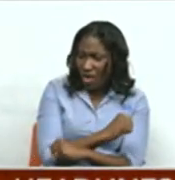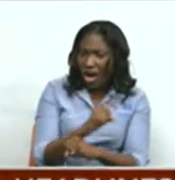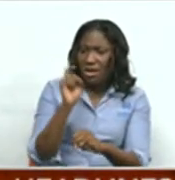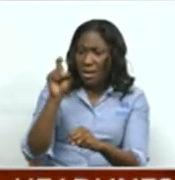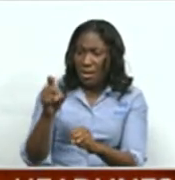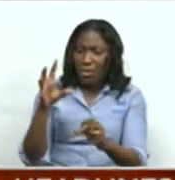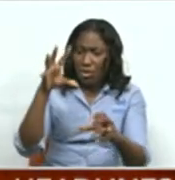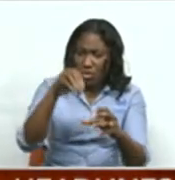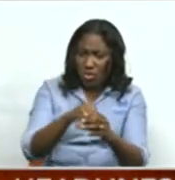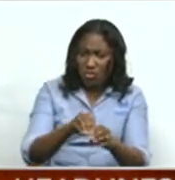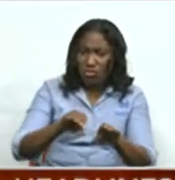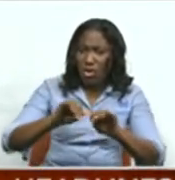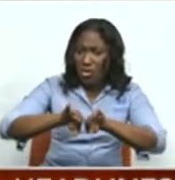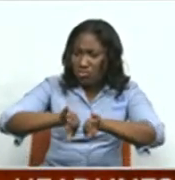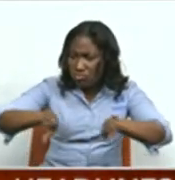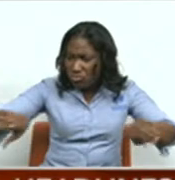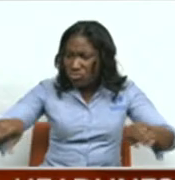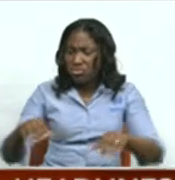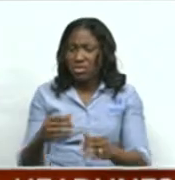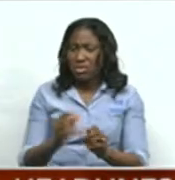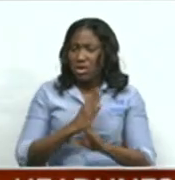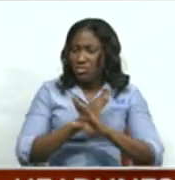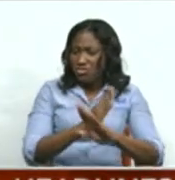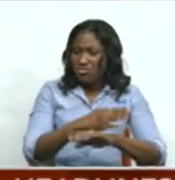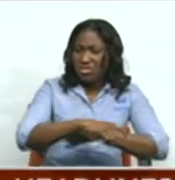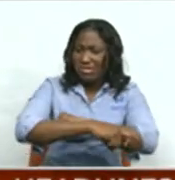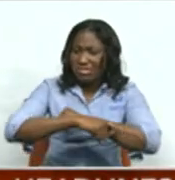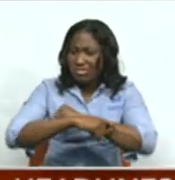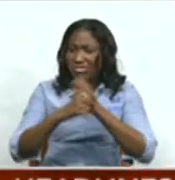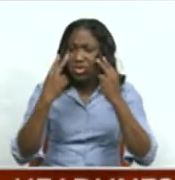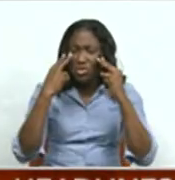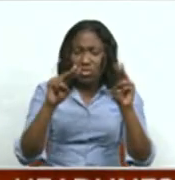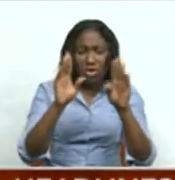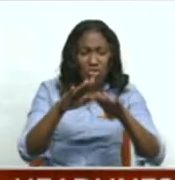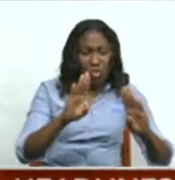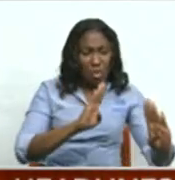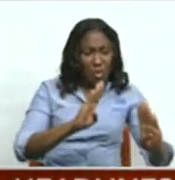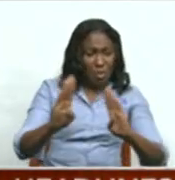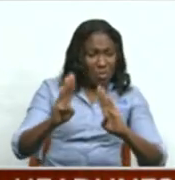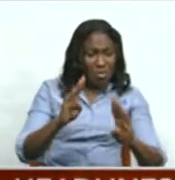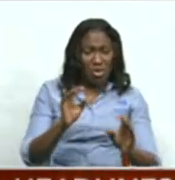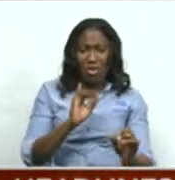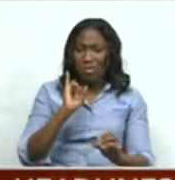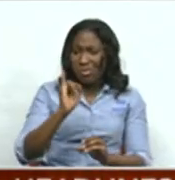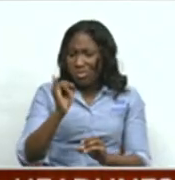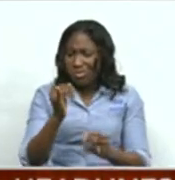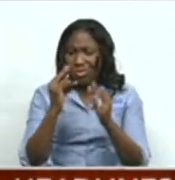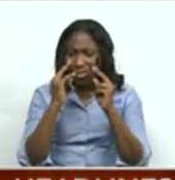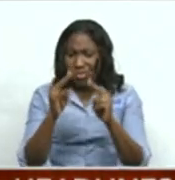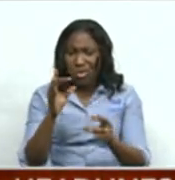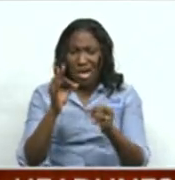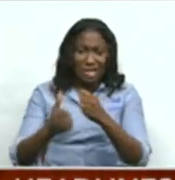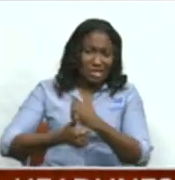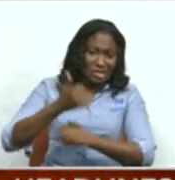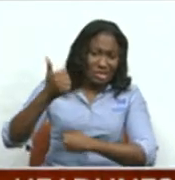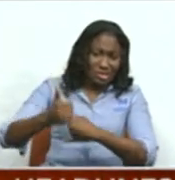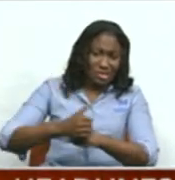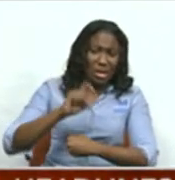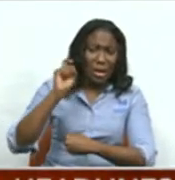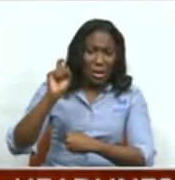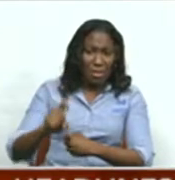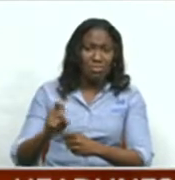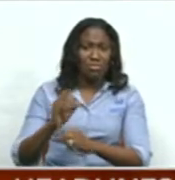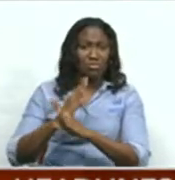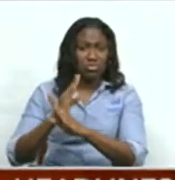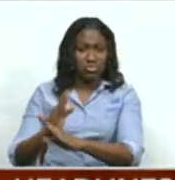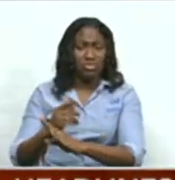to emergencies, preventing theft, monitoring student behavior and indiscipline, as well as identifying threats on the school compound. Being the